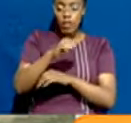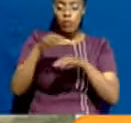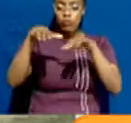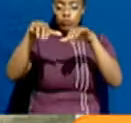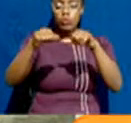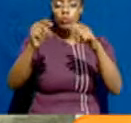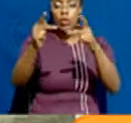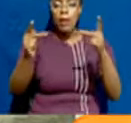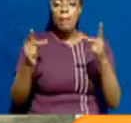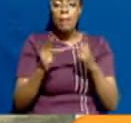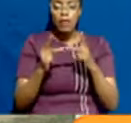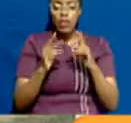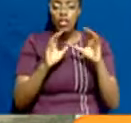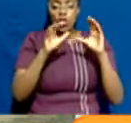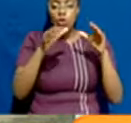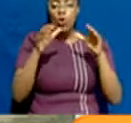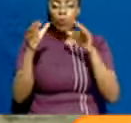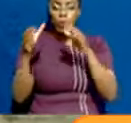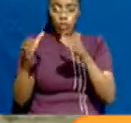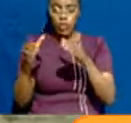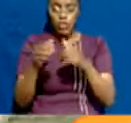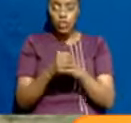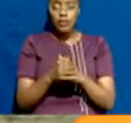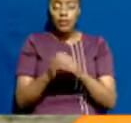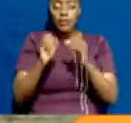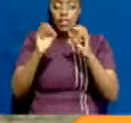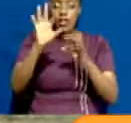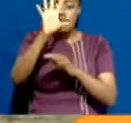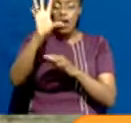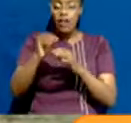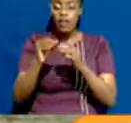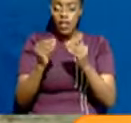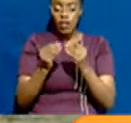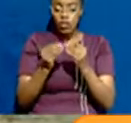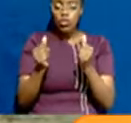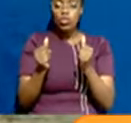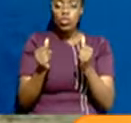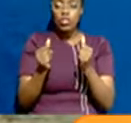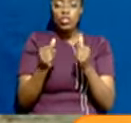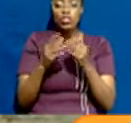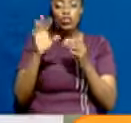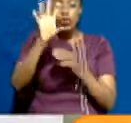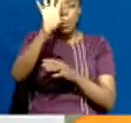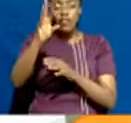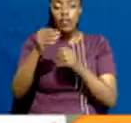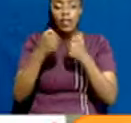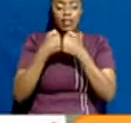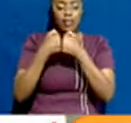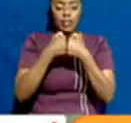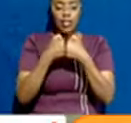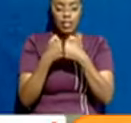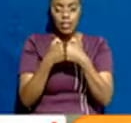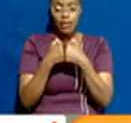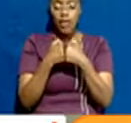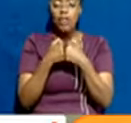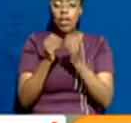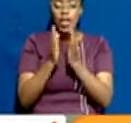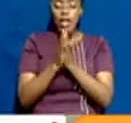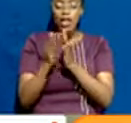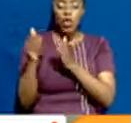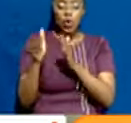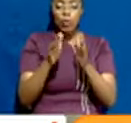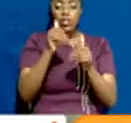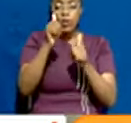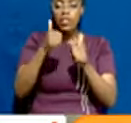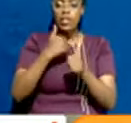place in the community of nations. If African solutions to African challenges and opportunities are